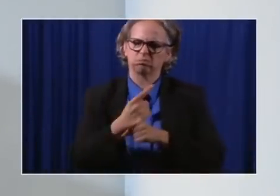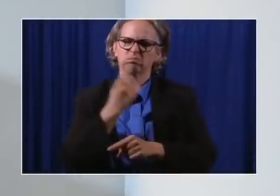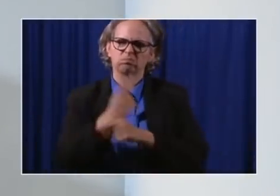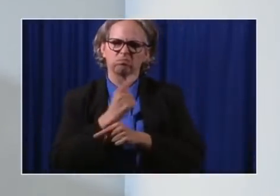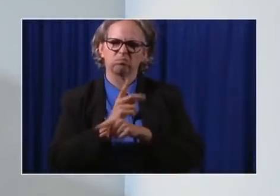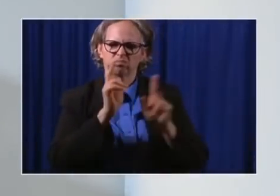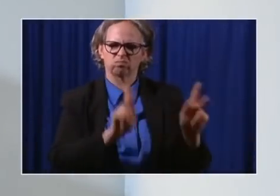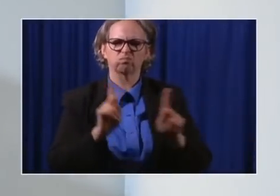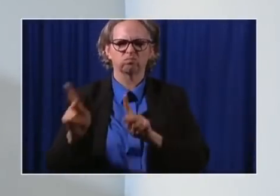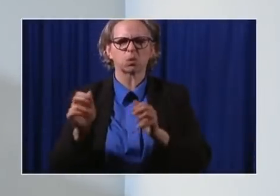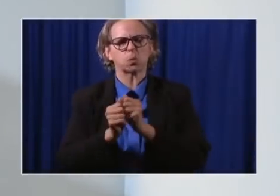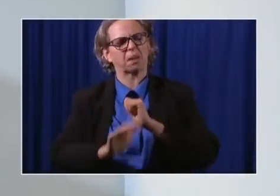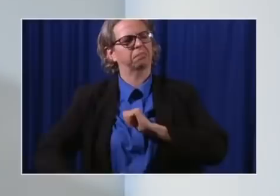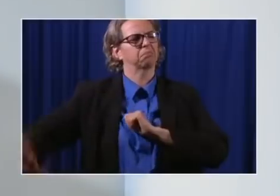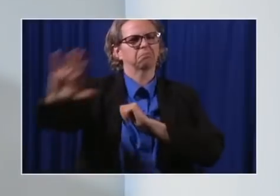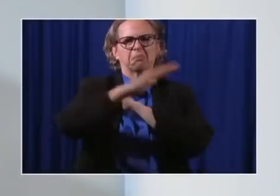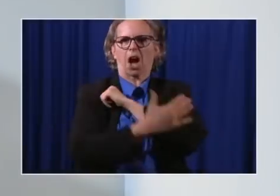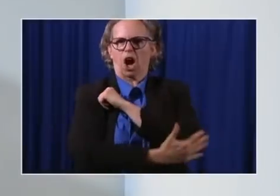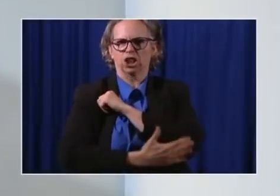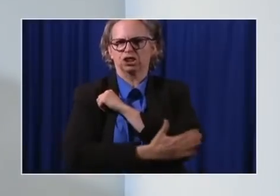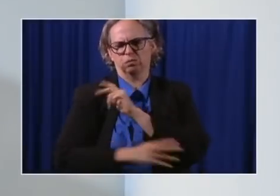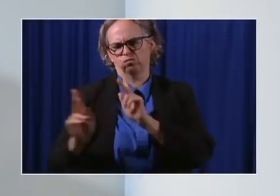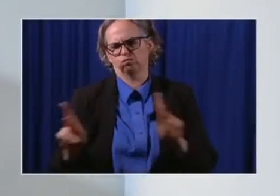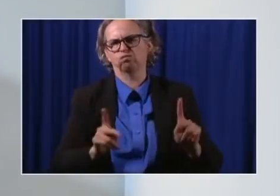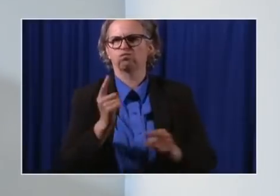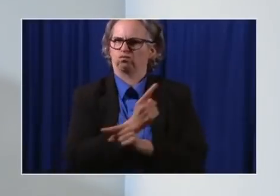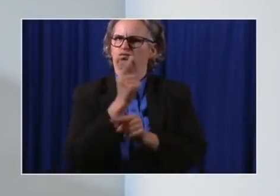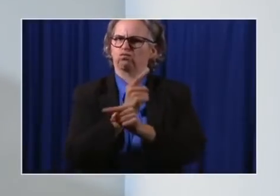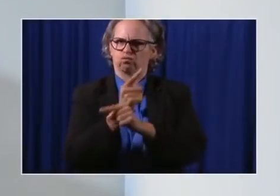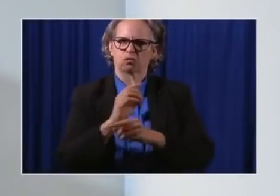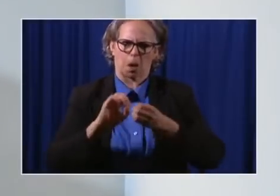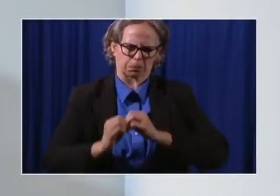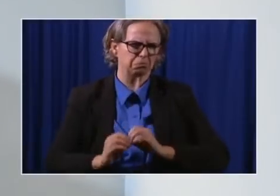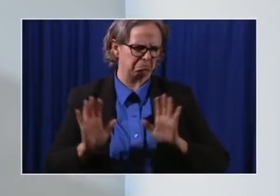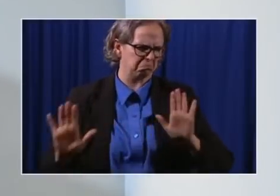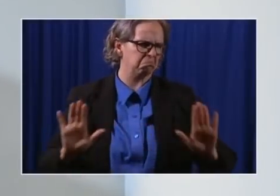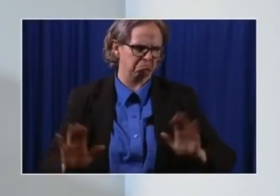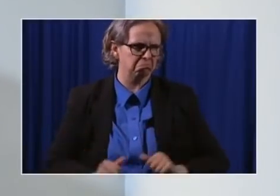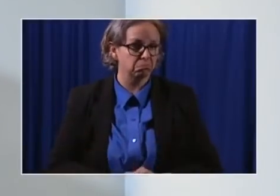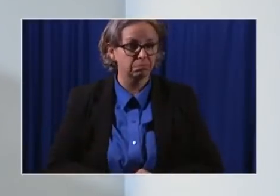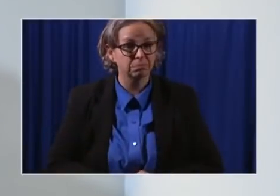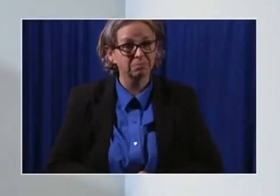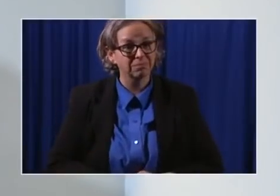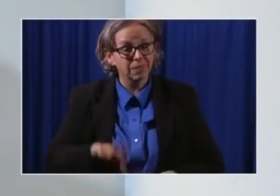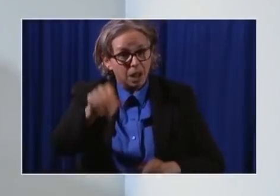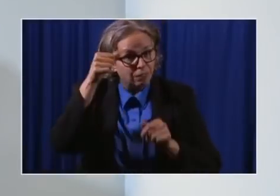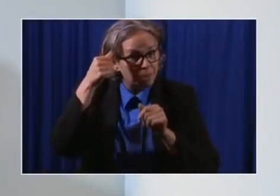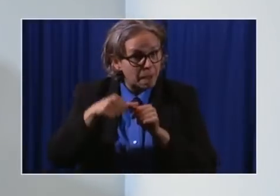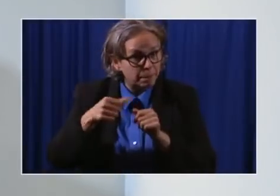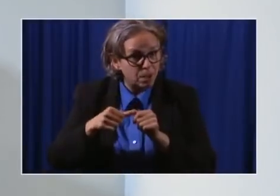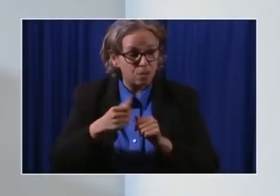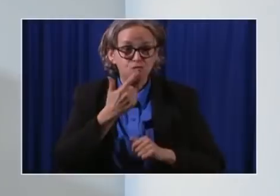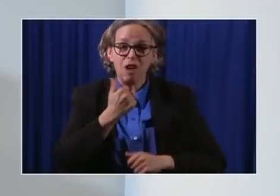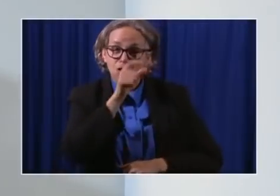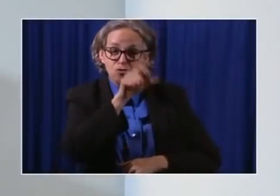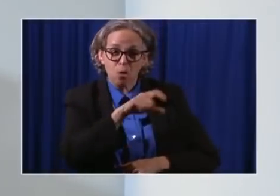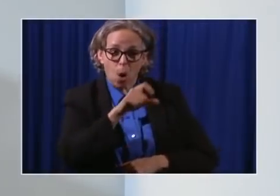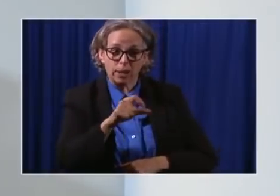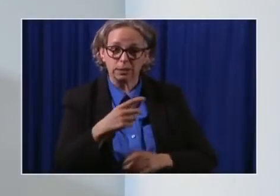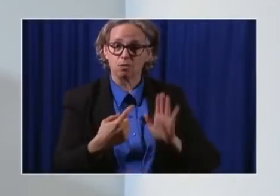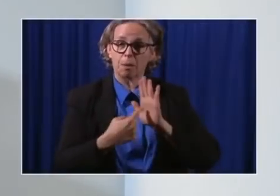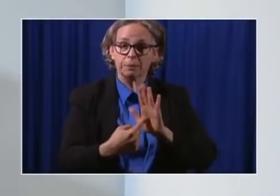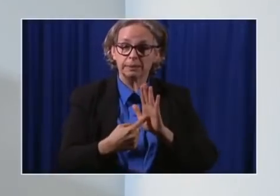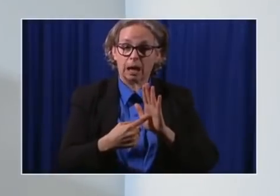national average. It's important to remember that this Red Cross data does not represent all parts of the state